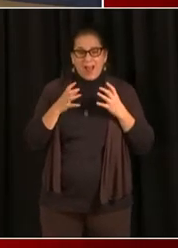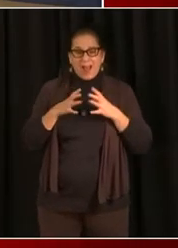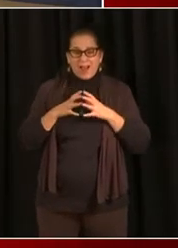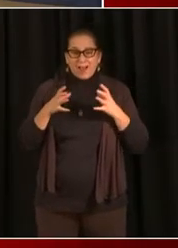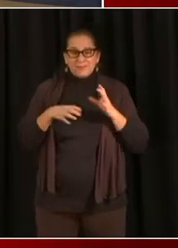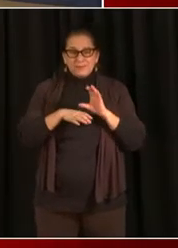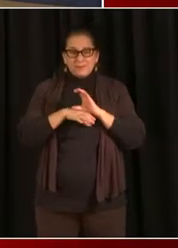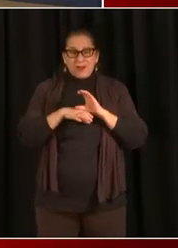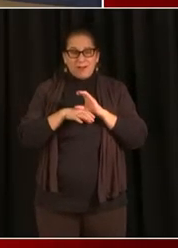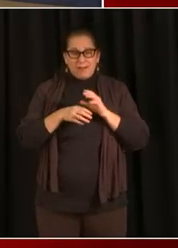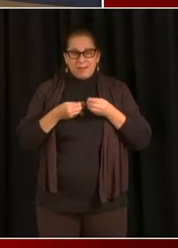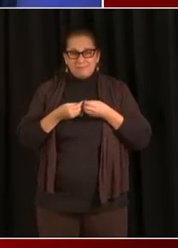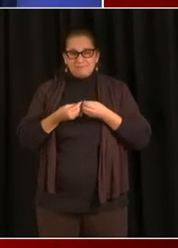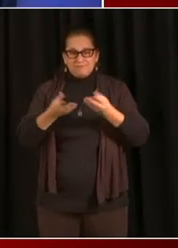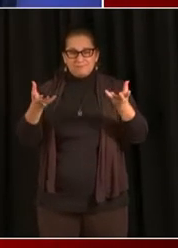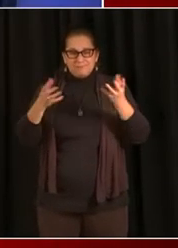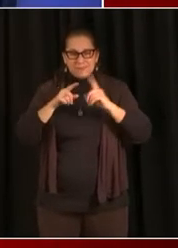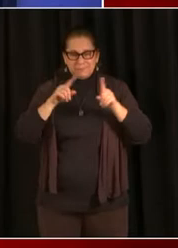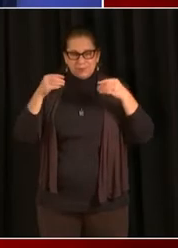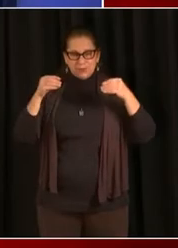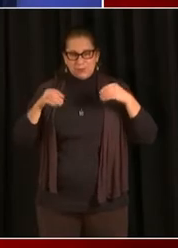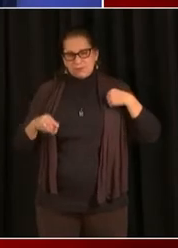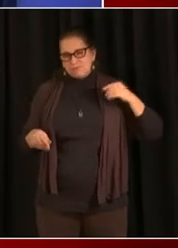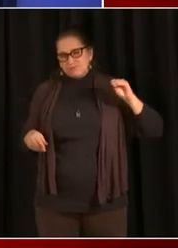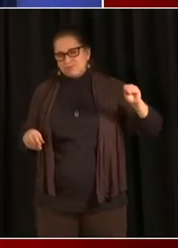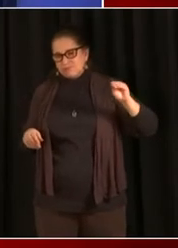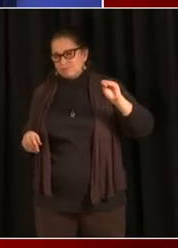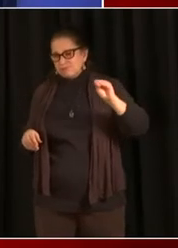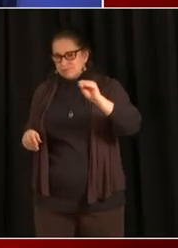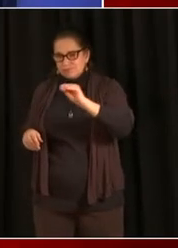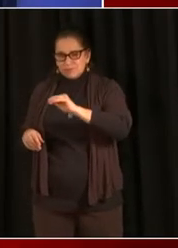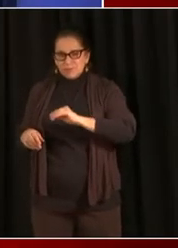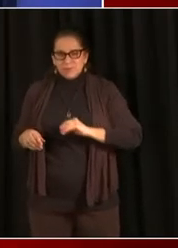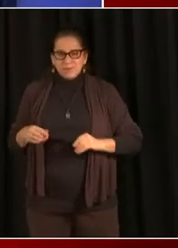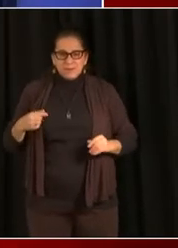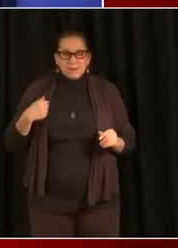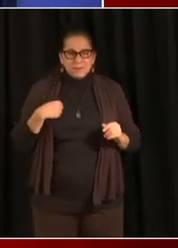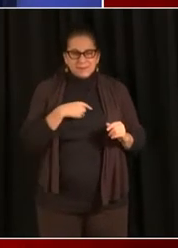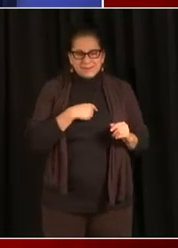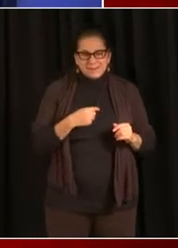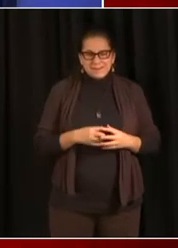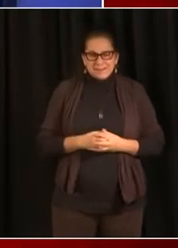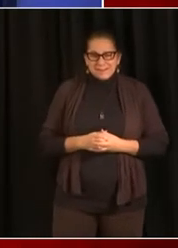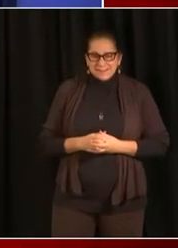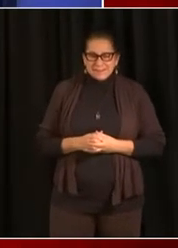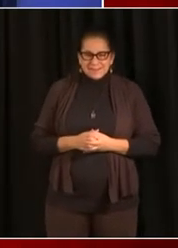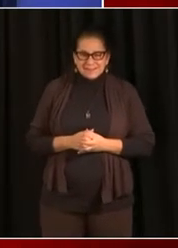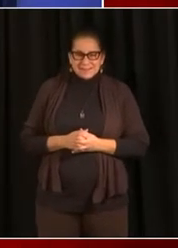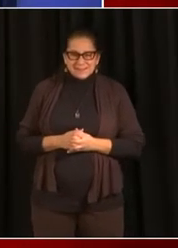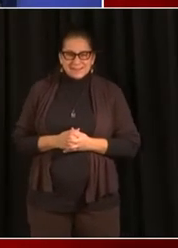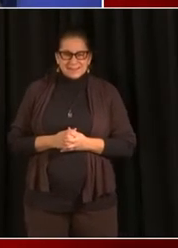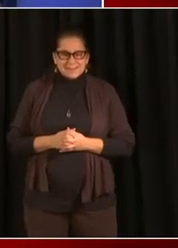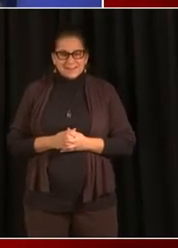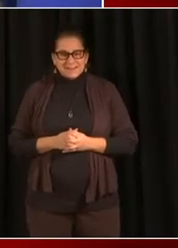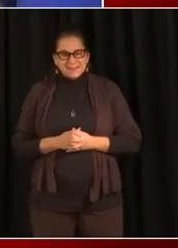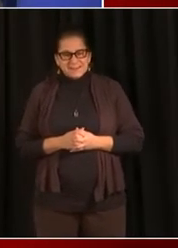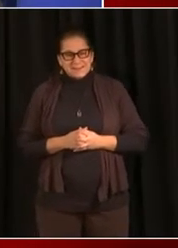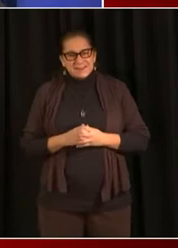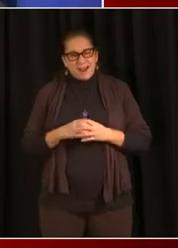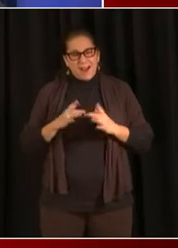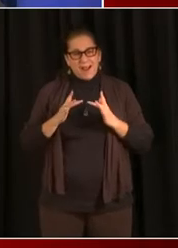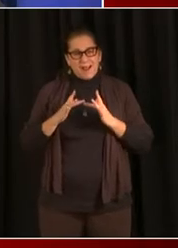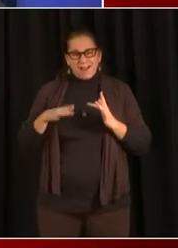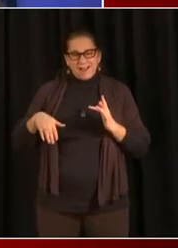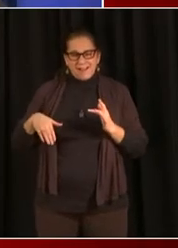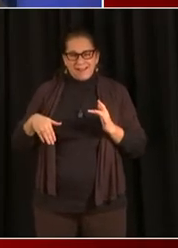years ago. And what we have seen in our land store, it